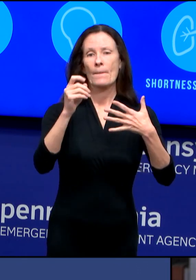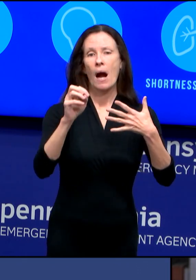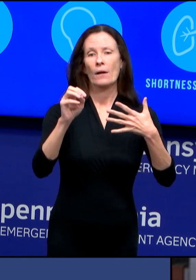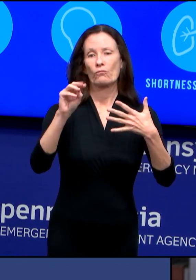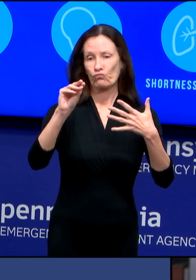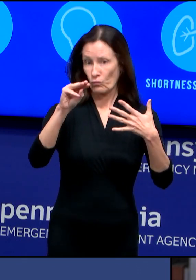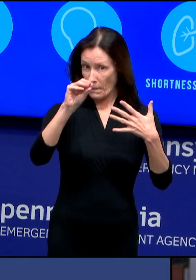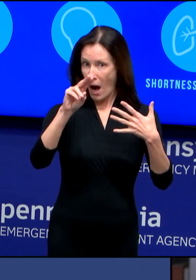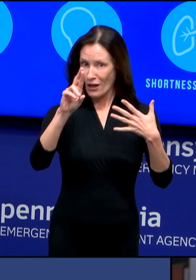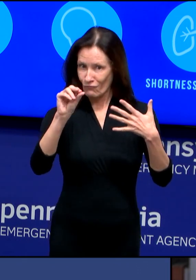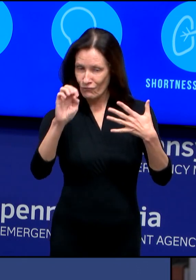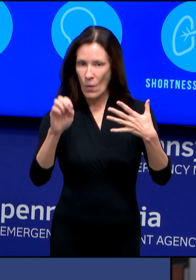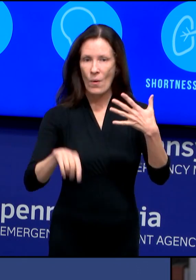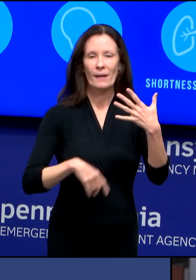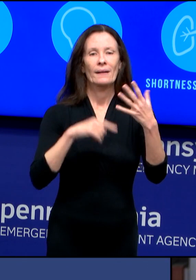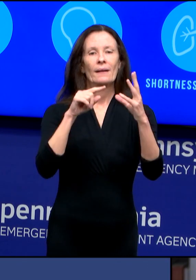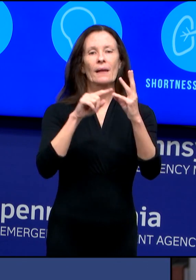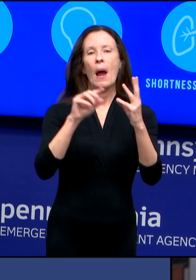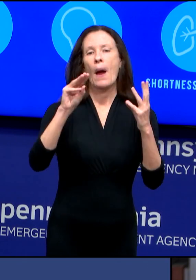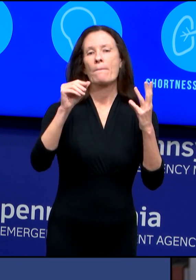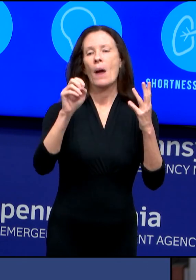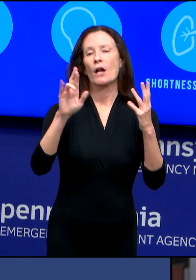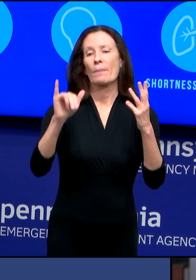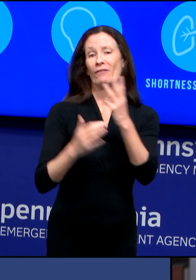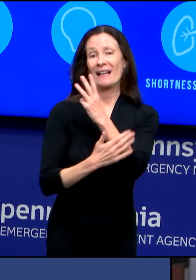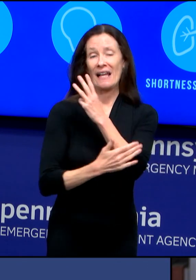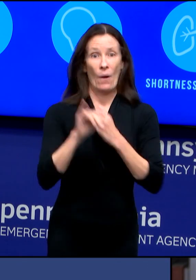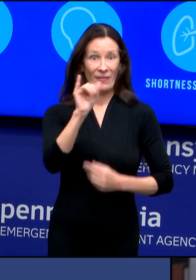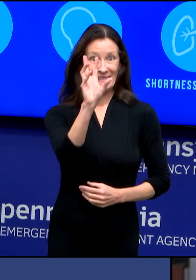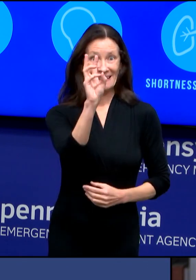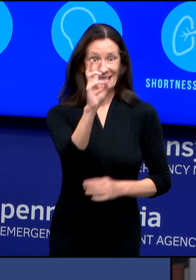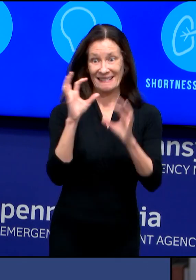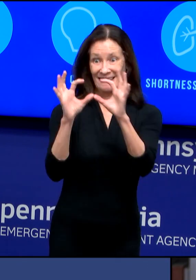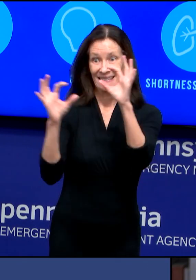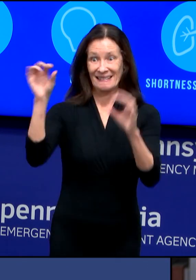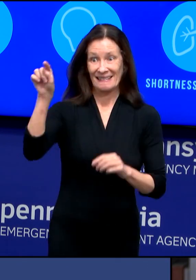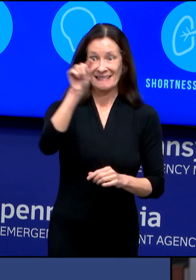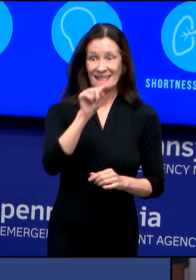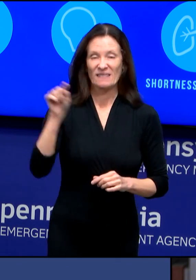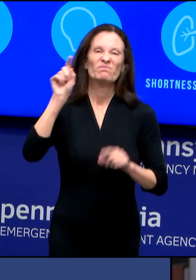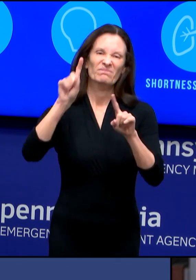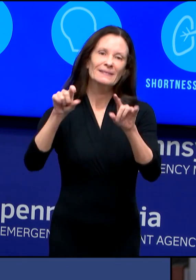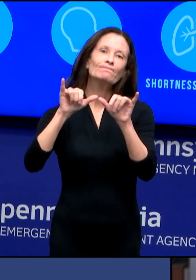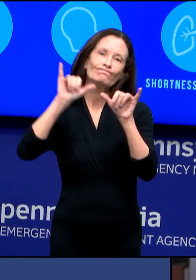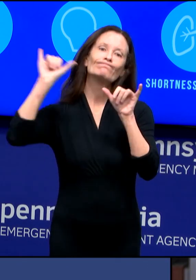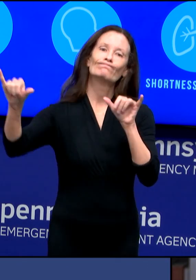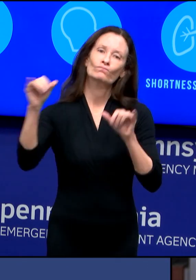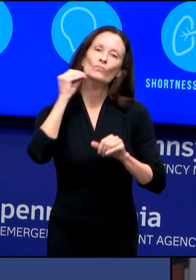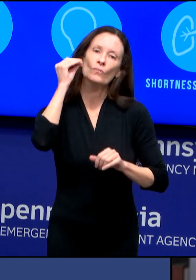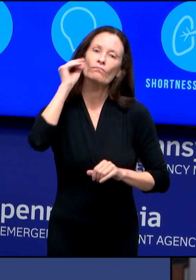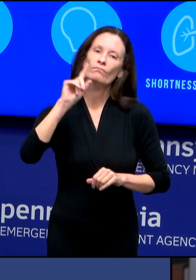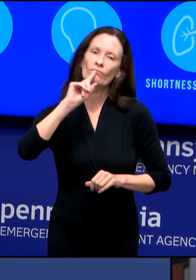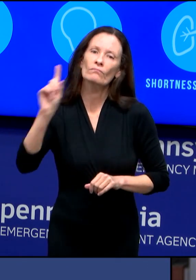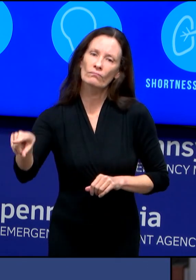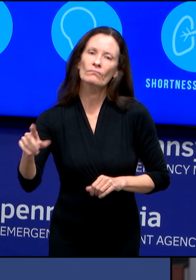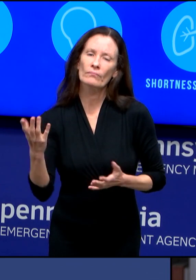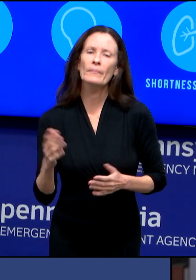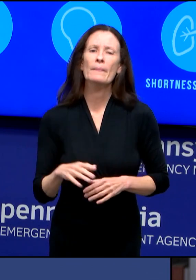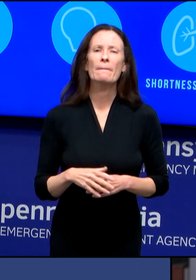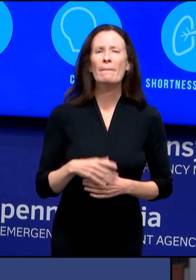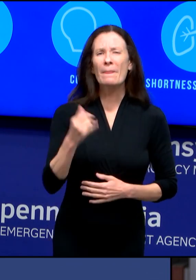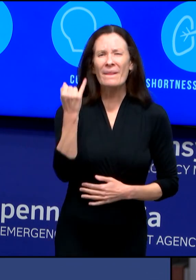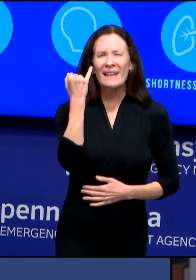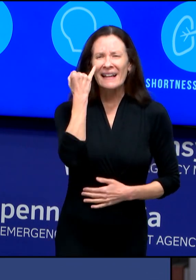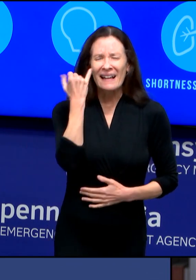continue for 2 weeks. Our school closures and other mitigation efforts will be extended for another 2 weeks. And I'm